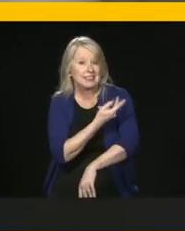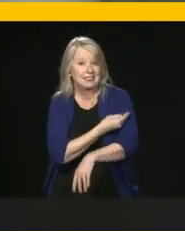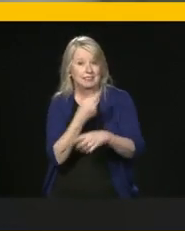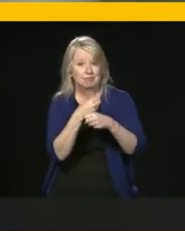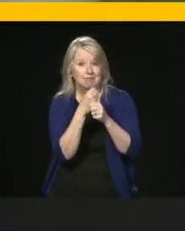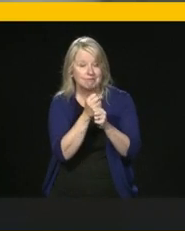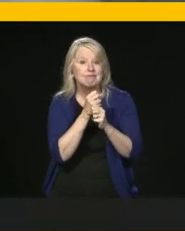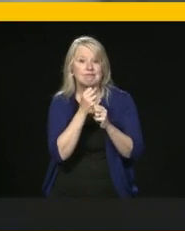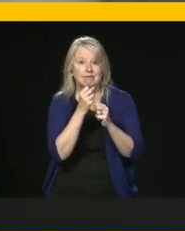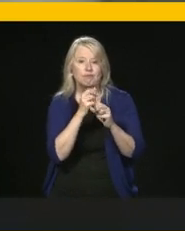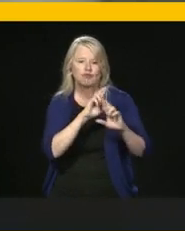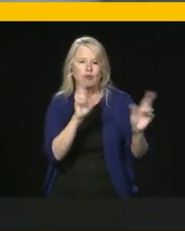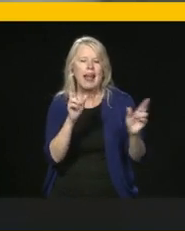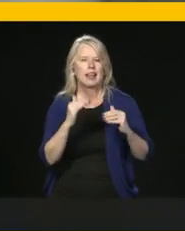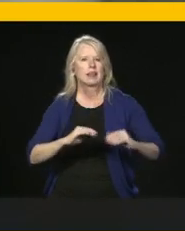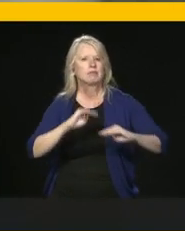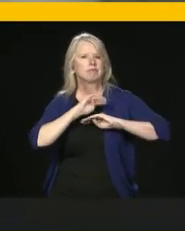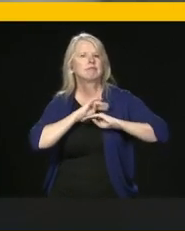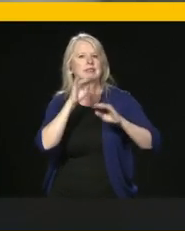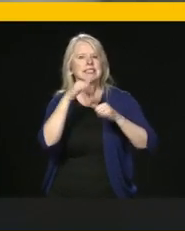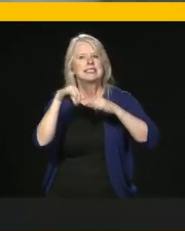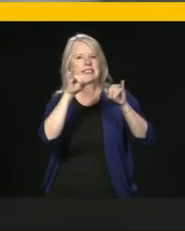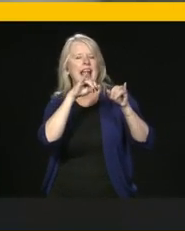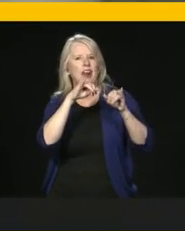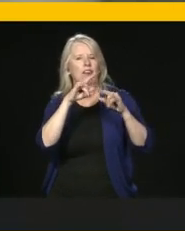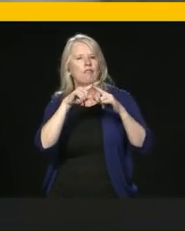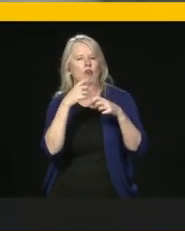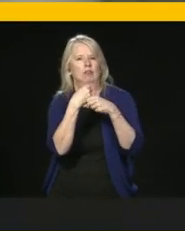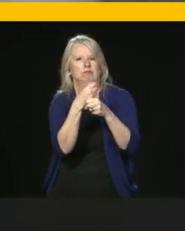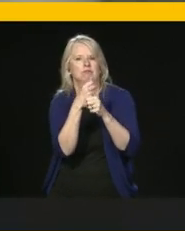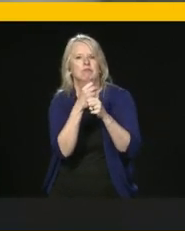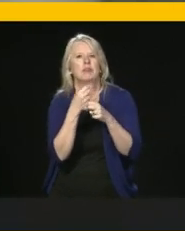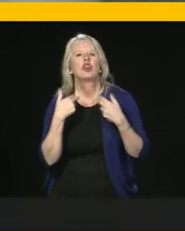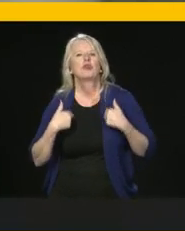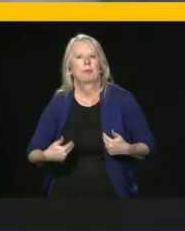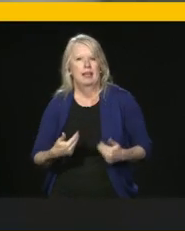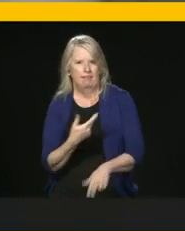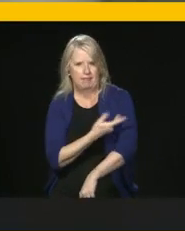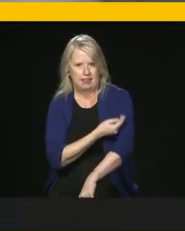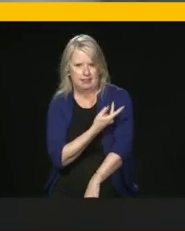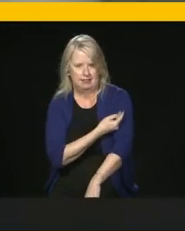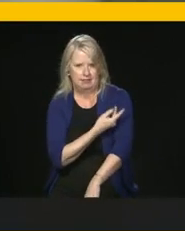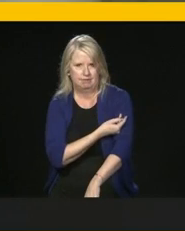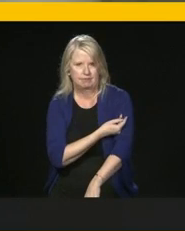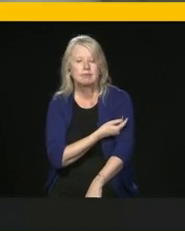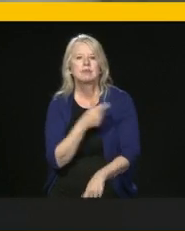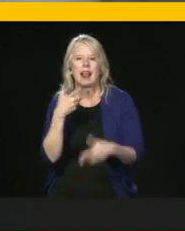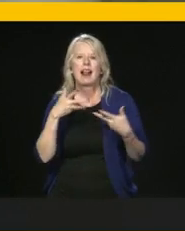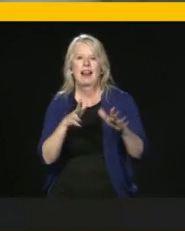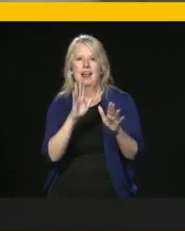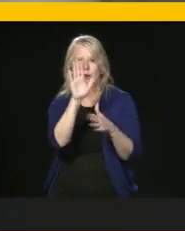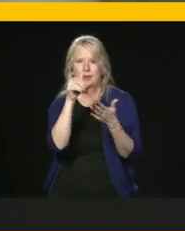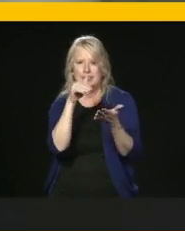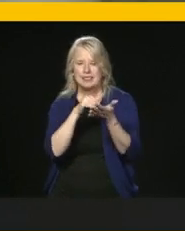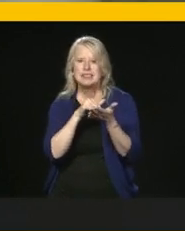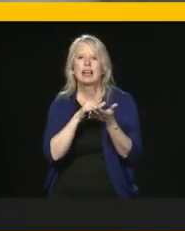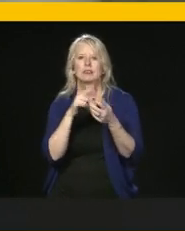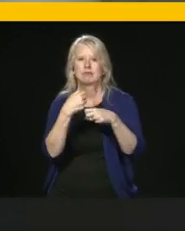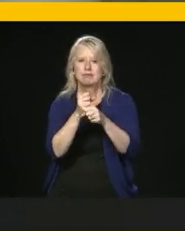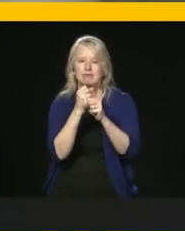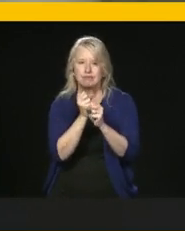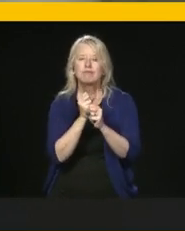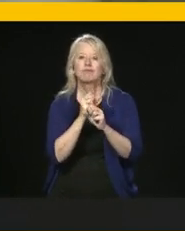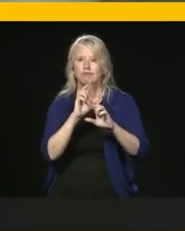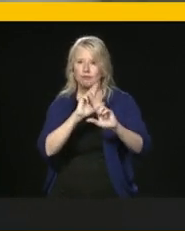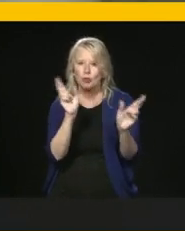producing human vaccines. This will allow the center to produce vaccines for clinical trials as well to meet early